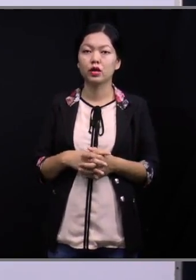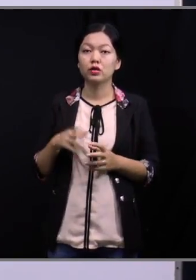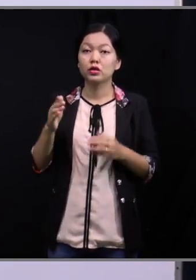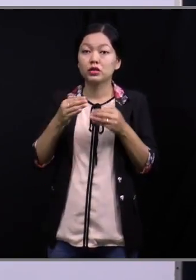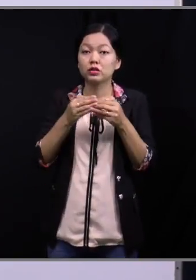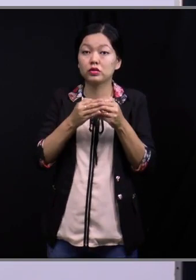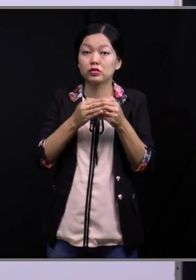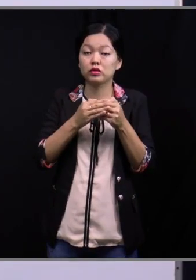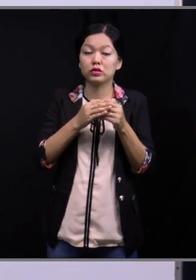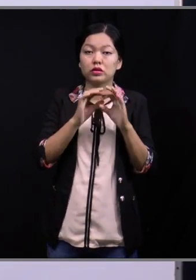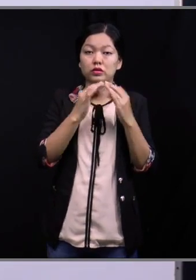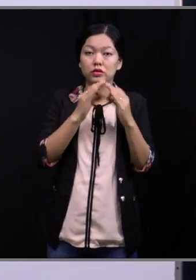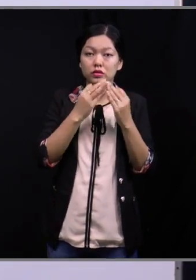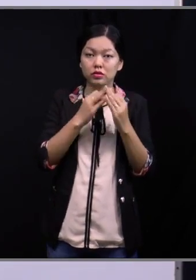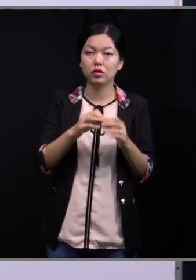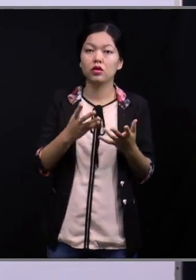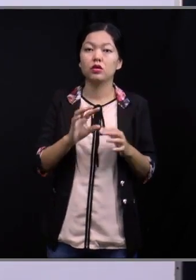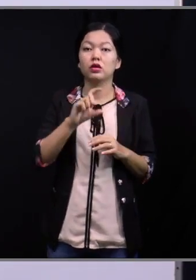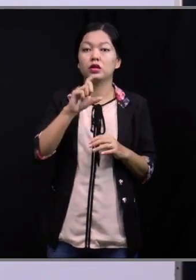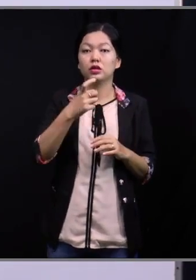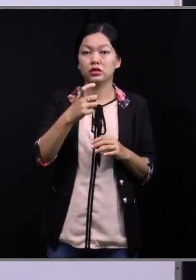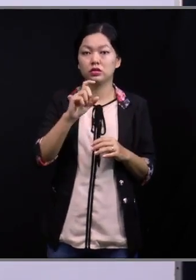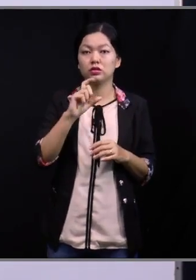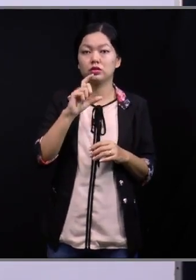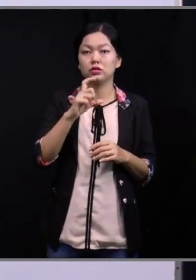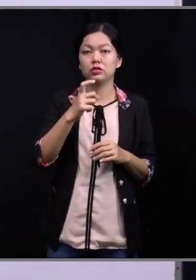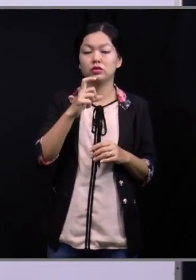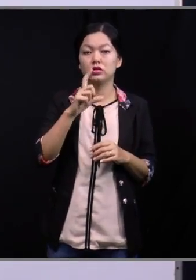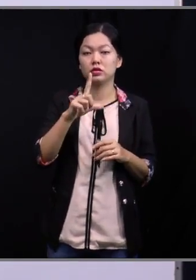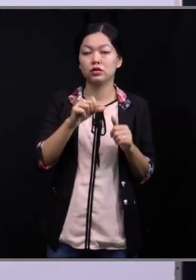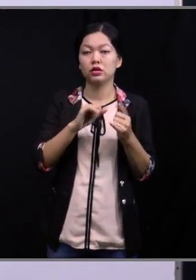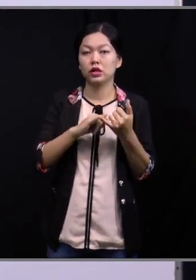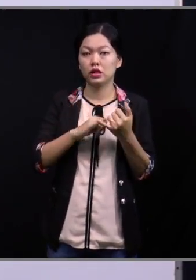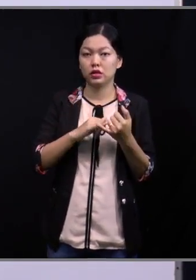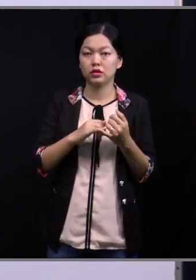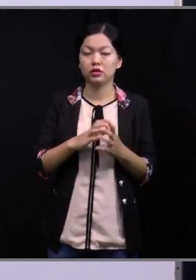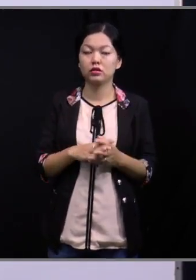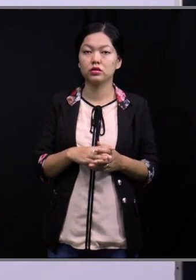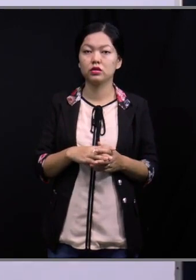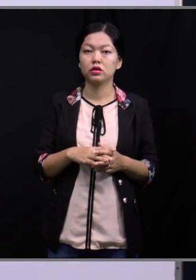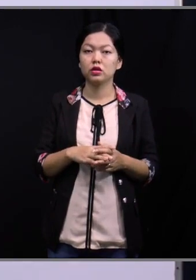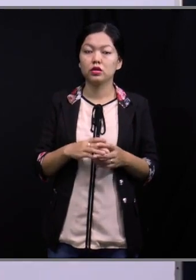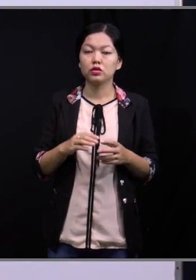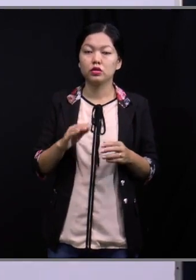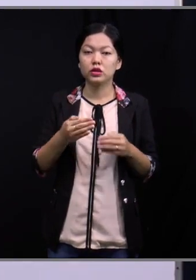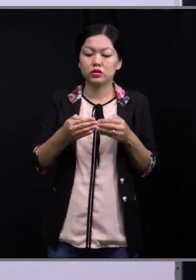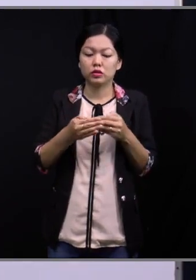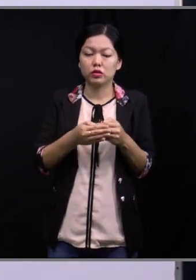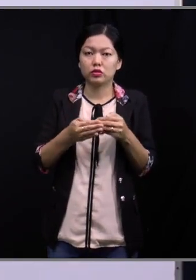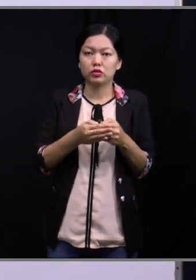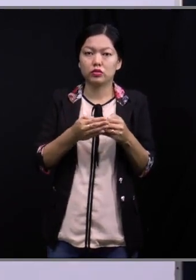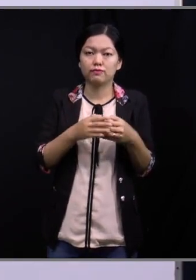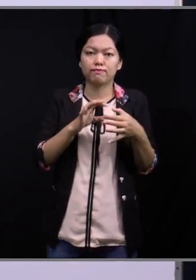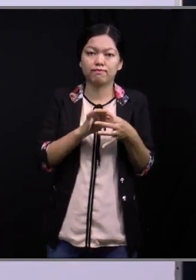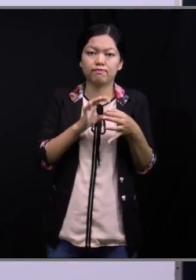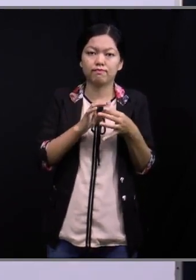closely related or closely related orders, they are placed under the same class. Closely related orders, they